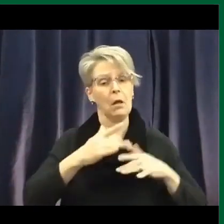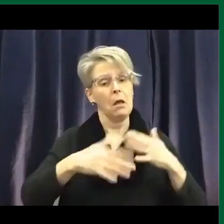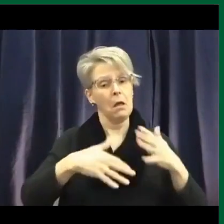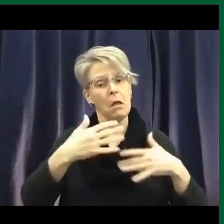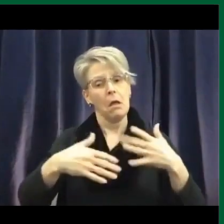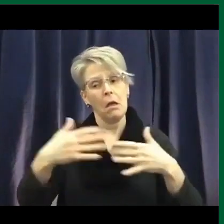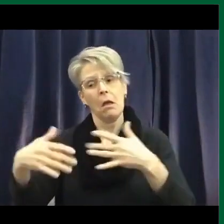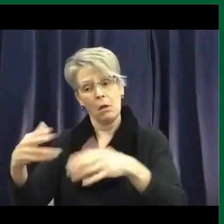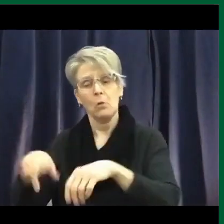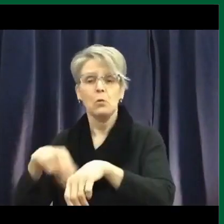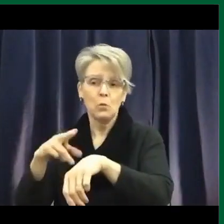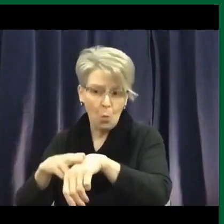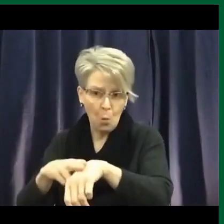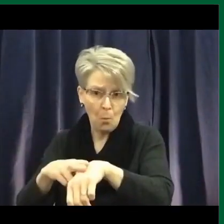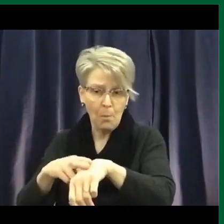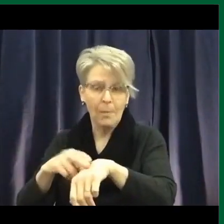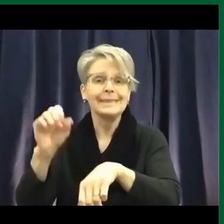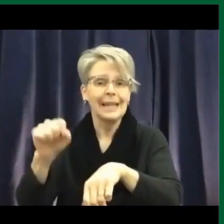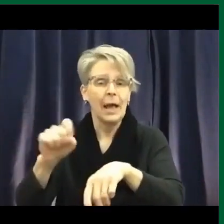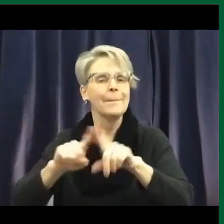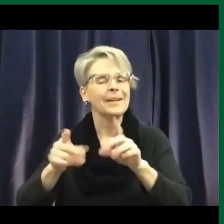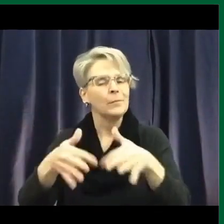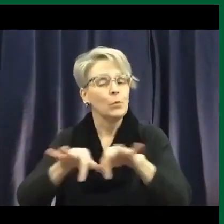up and running as safely as possible.